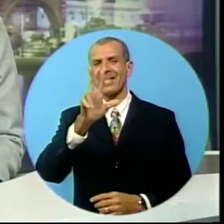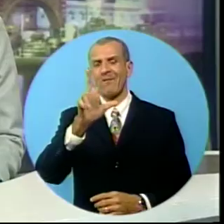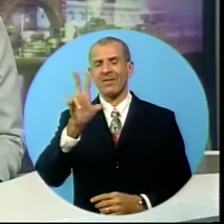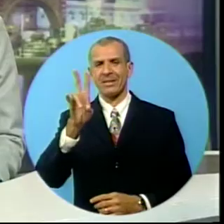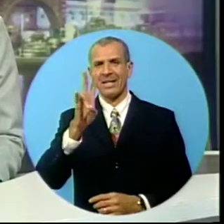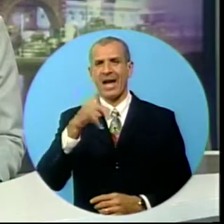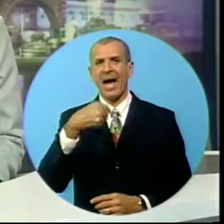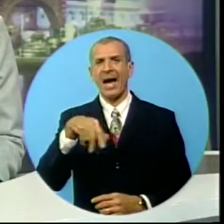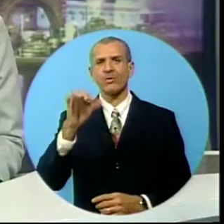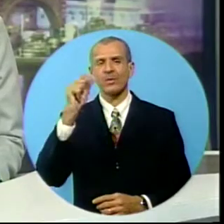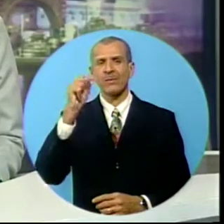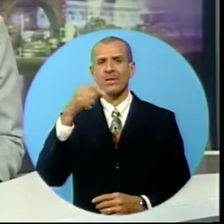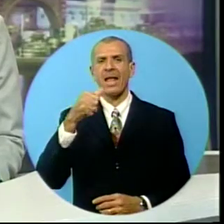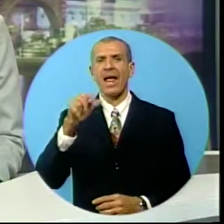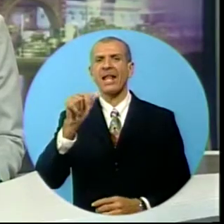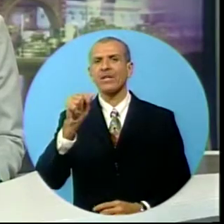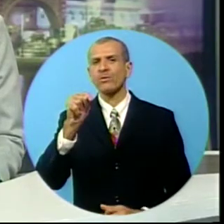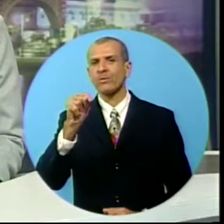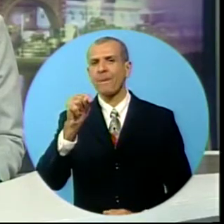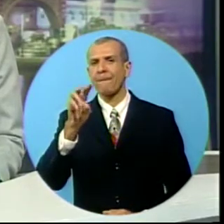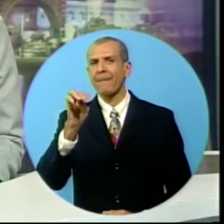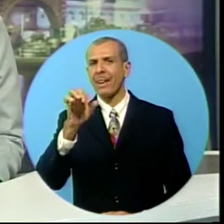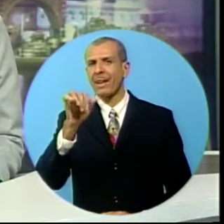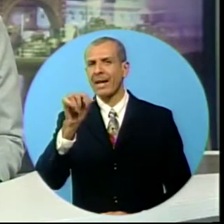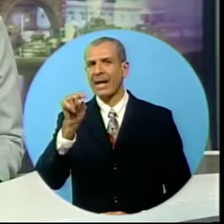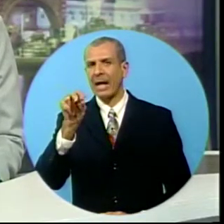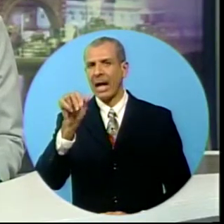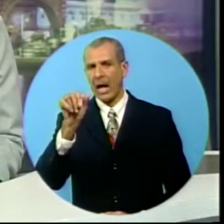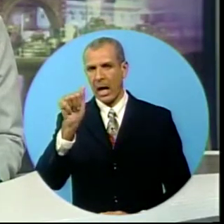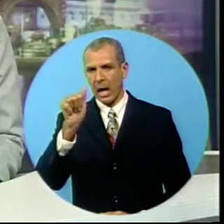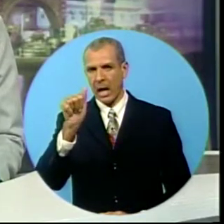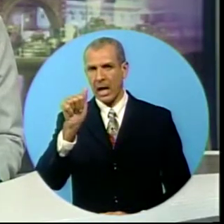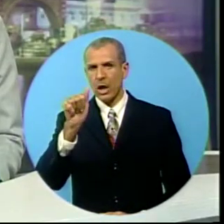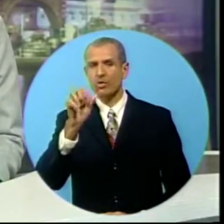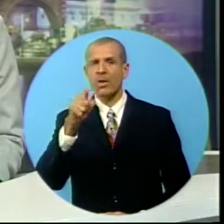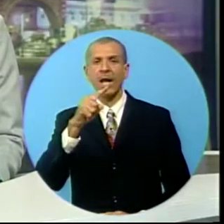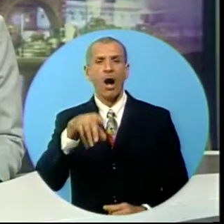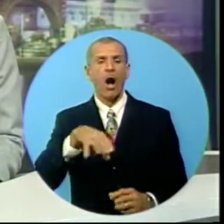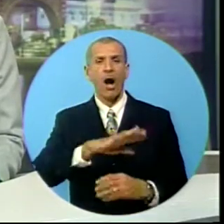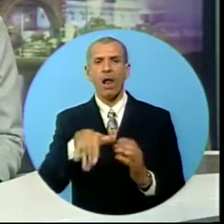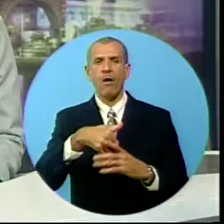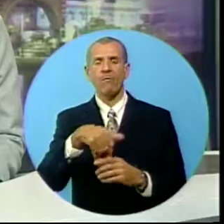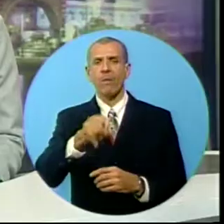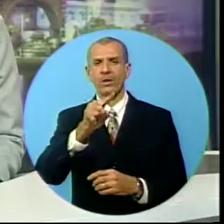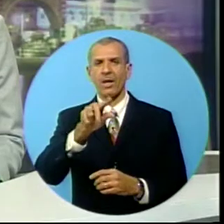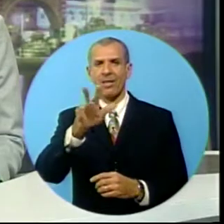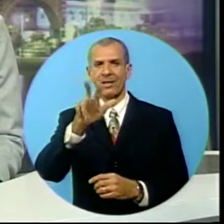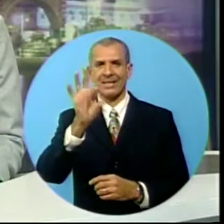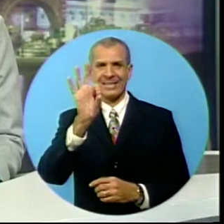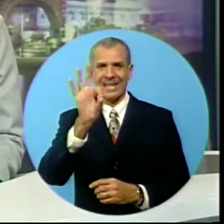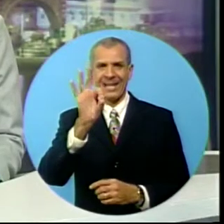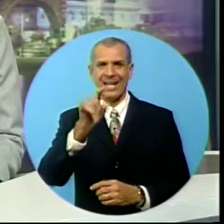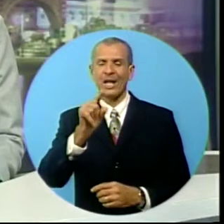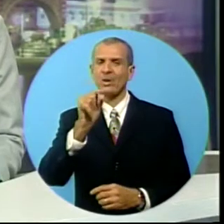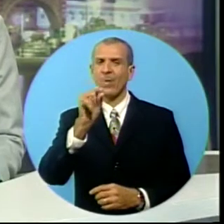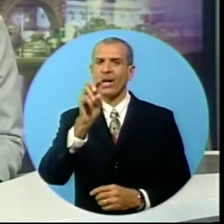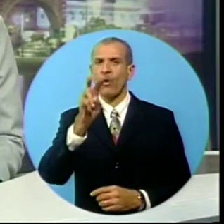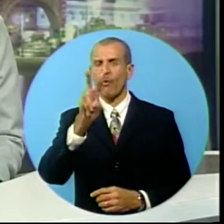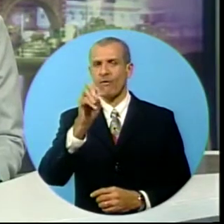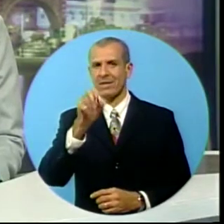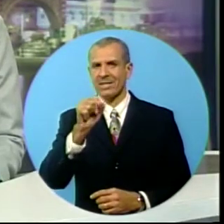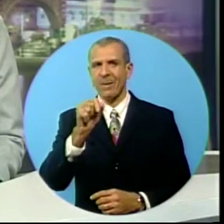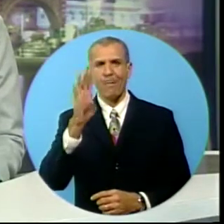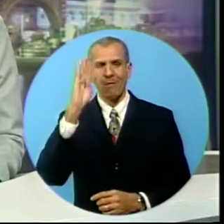for melinda sriwardana and lasif malinga in reply sri lanka were all up for 139 and exactly 20 overs